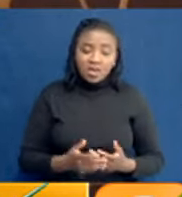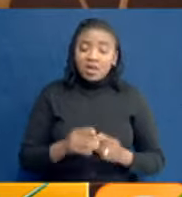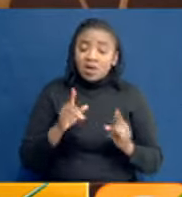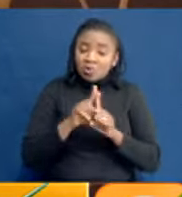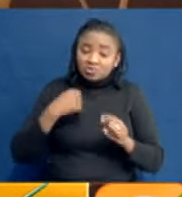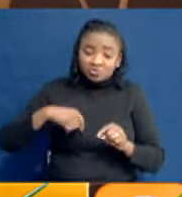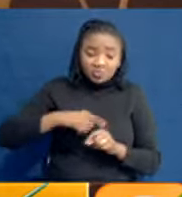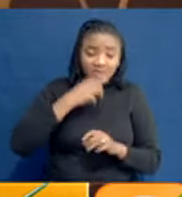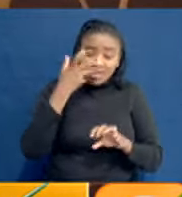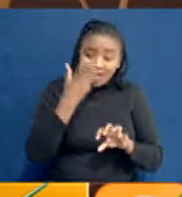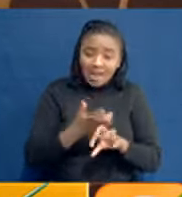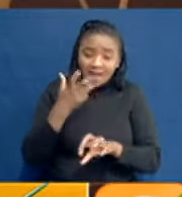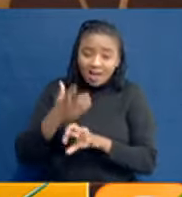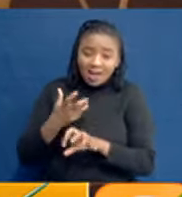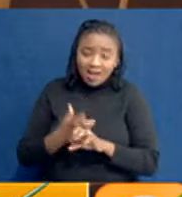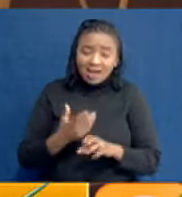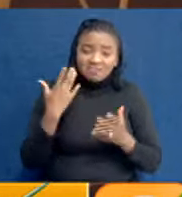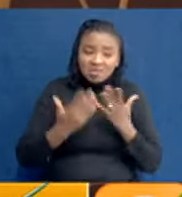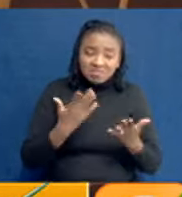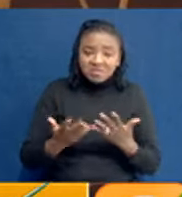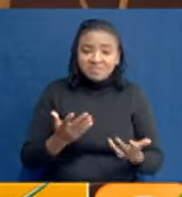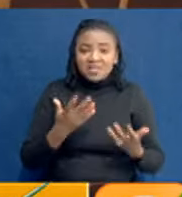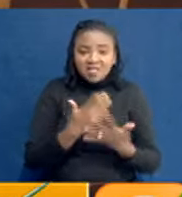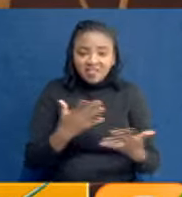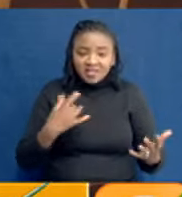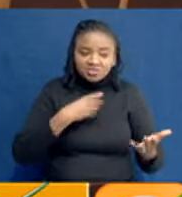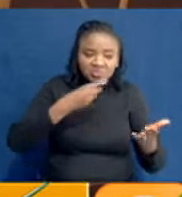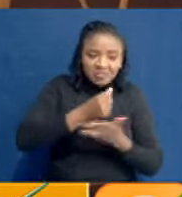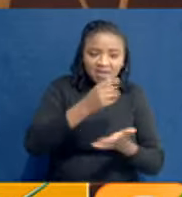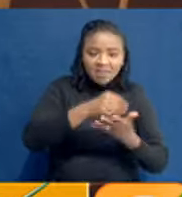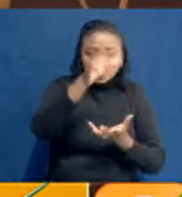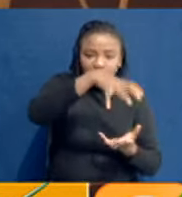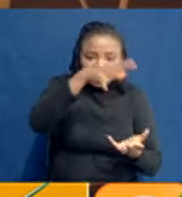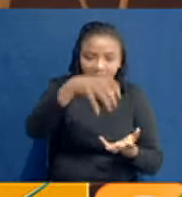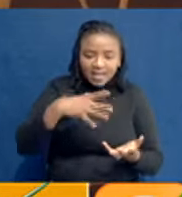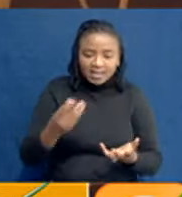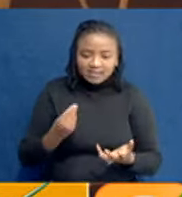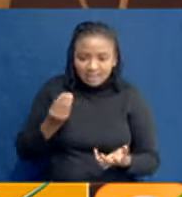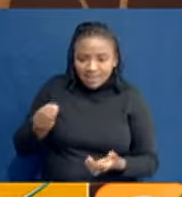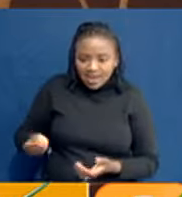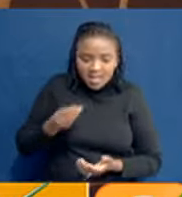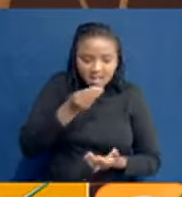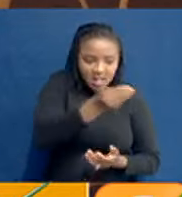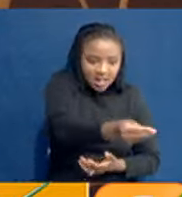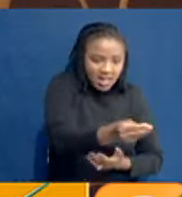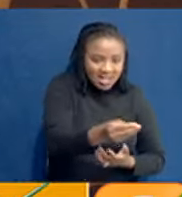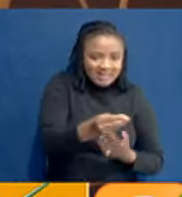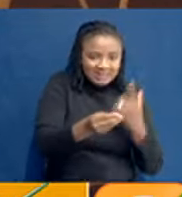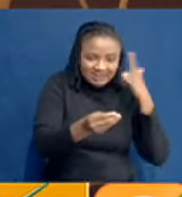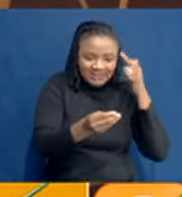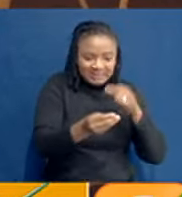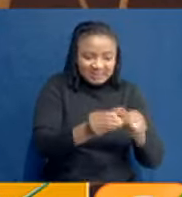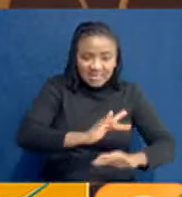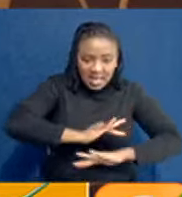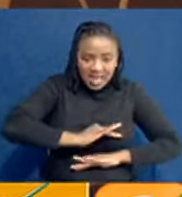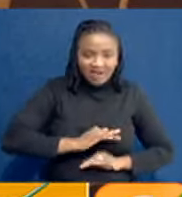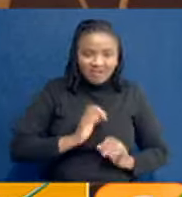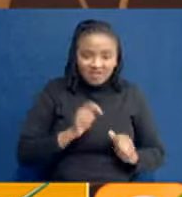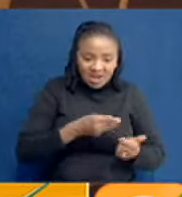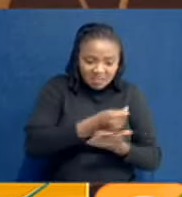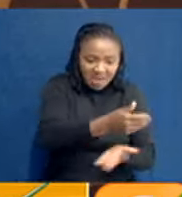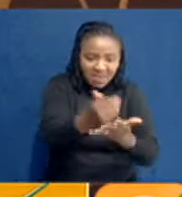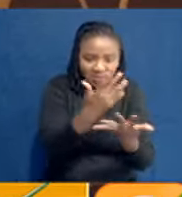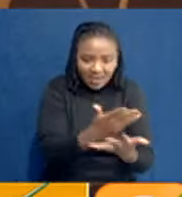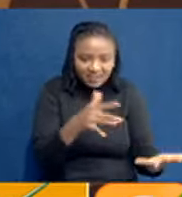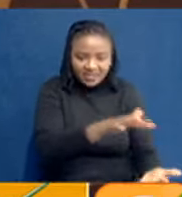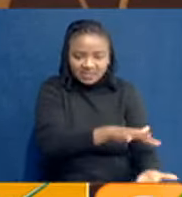ile mambo unaweza kuwa ulikuwa unafanya shopping, unaenda kwa supermarket, you do something, unaona inaweza kukusustain for a time.